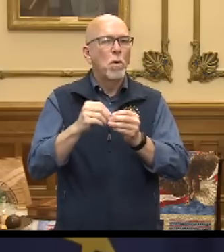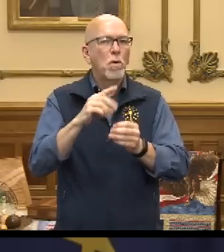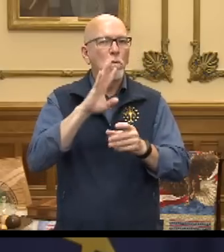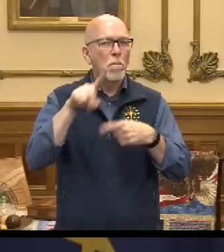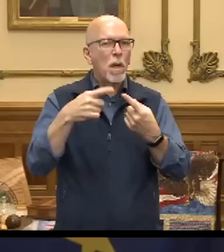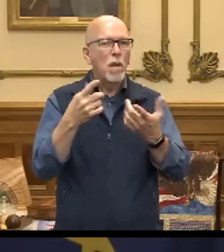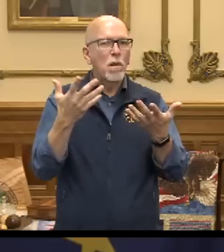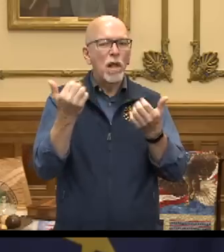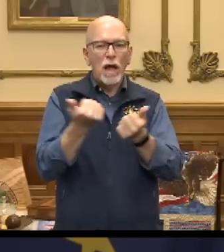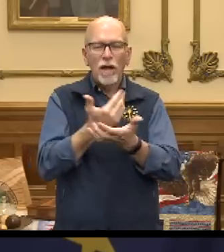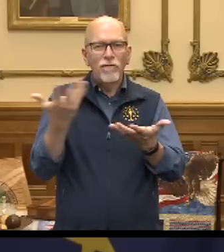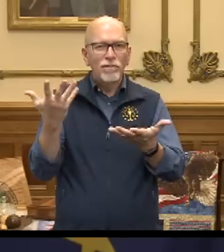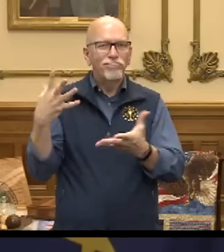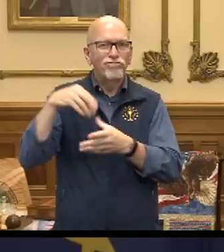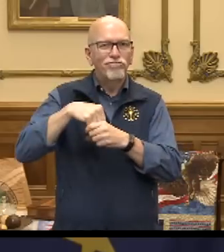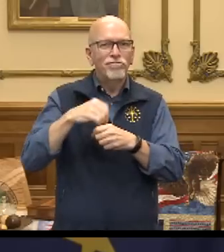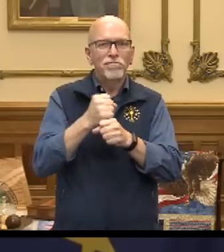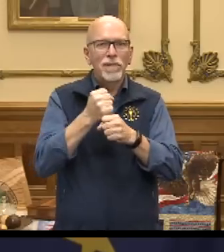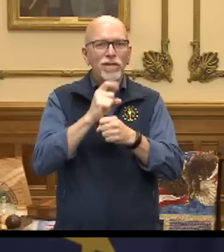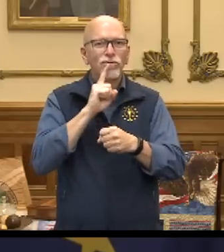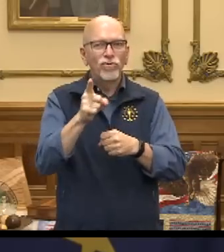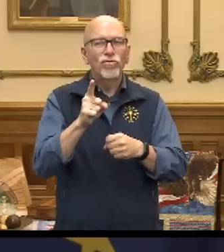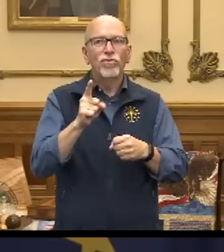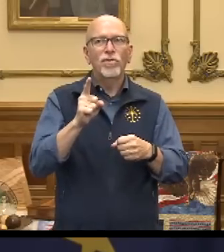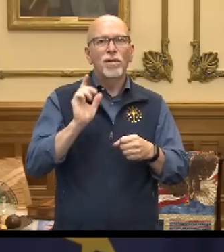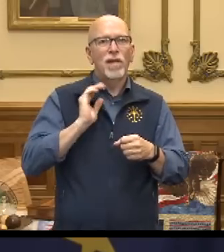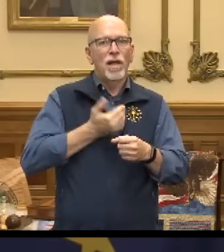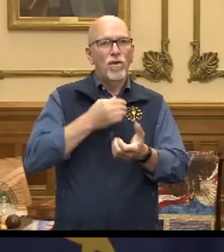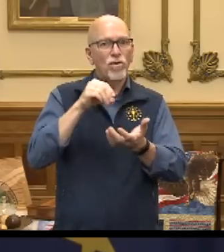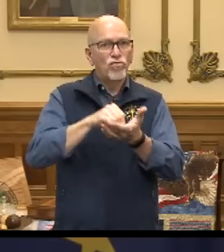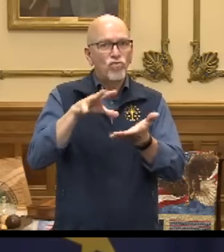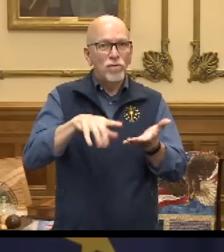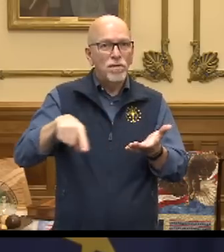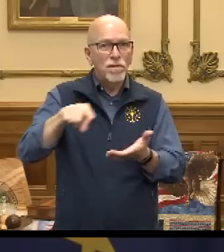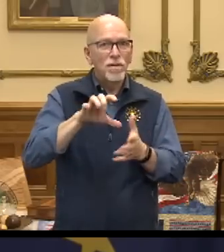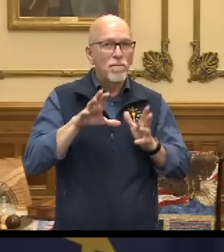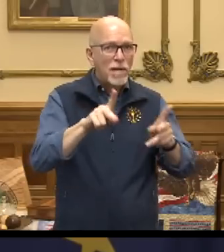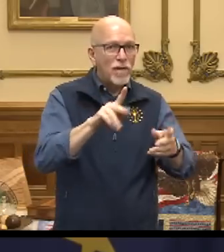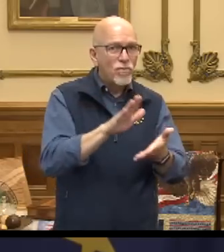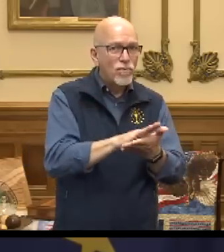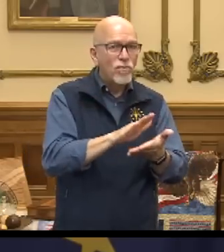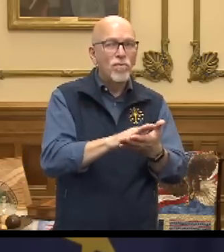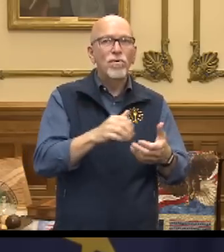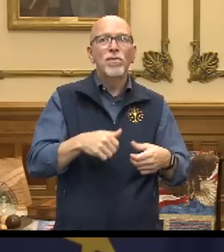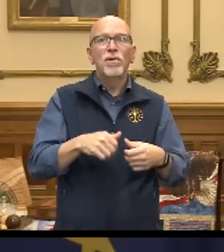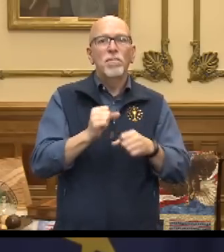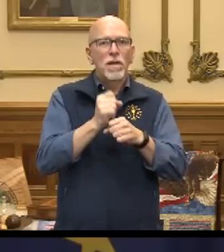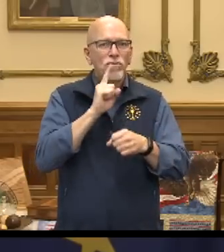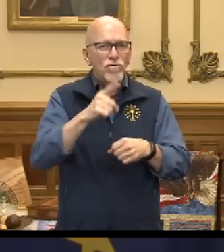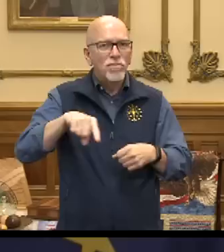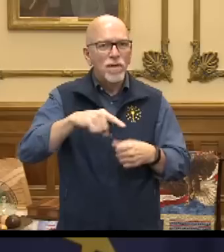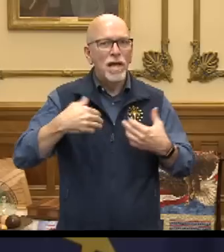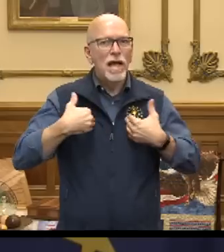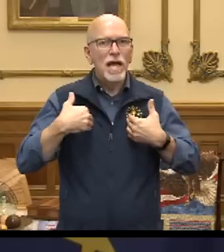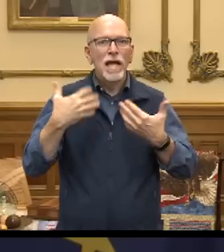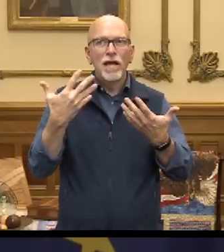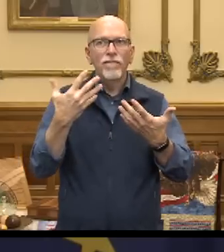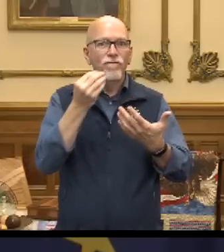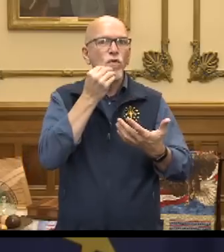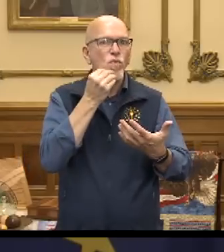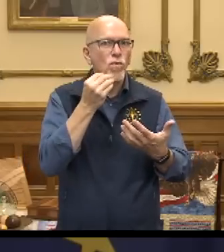everything that went into making sure that our students, as they go back to school, have access to